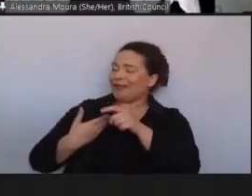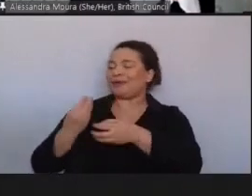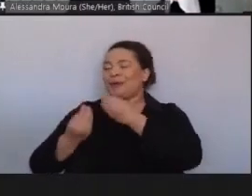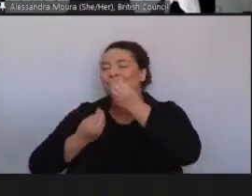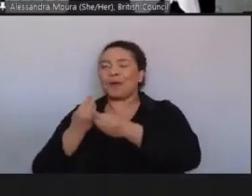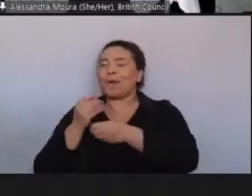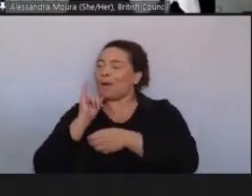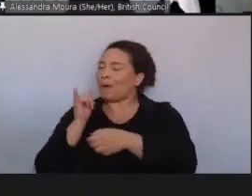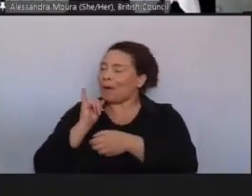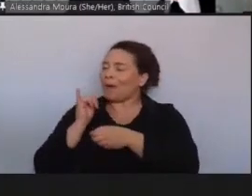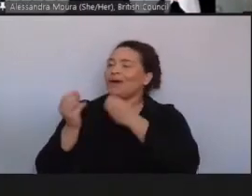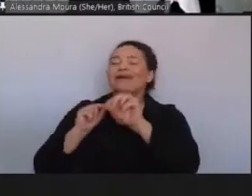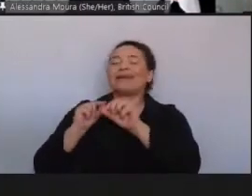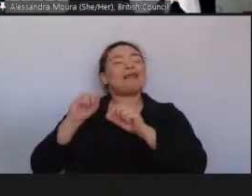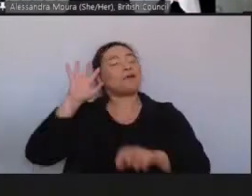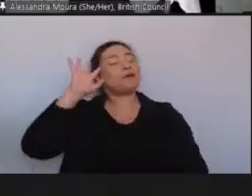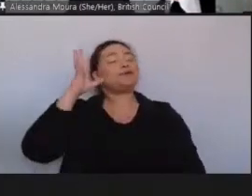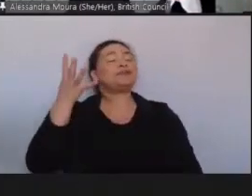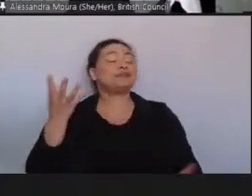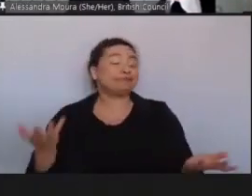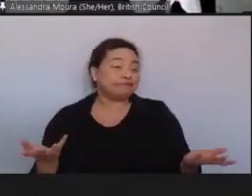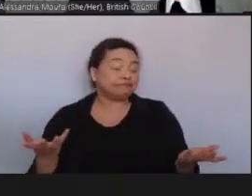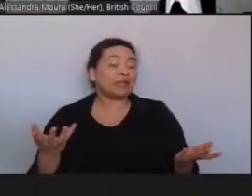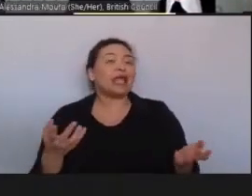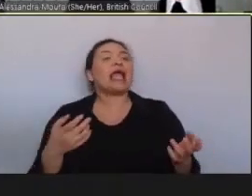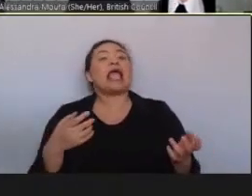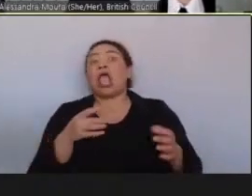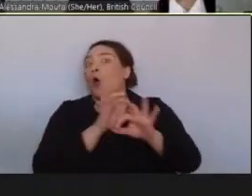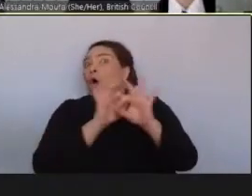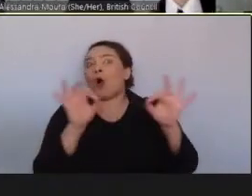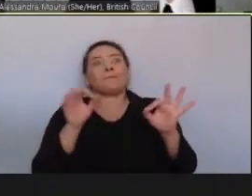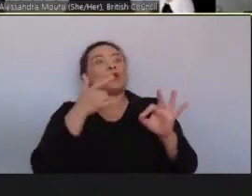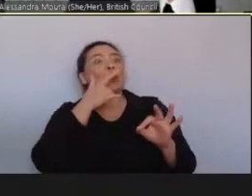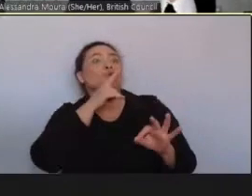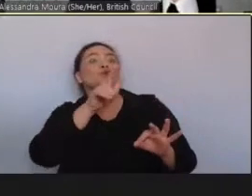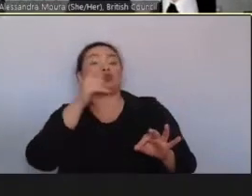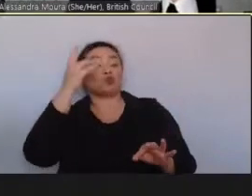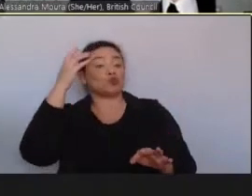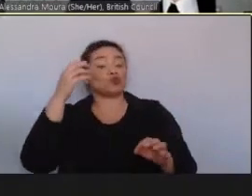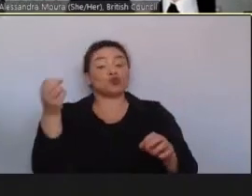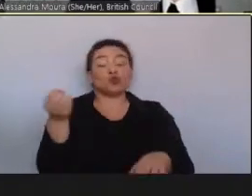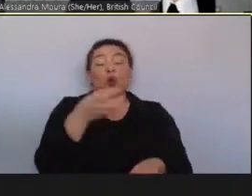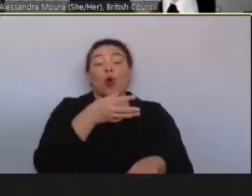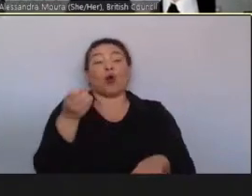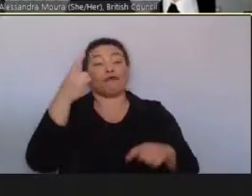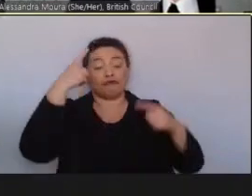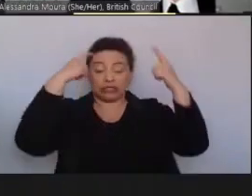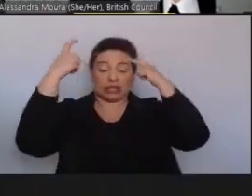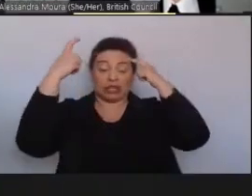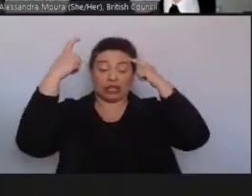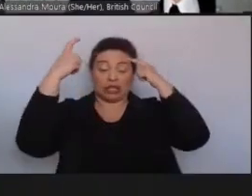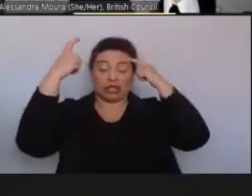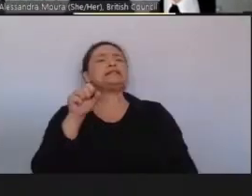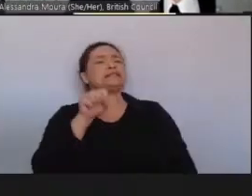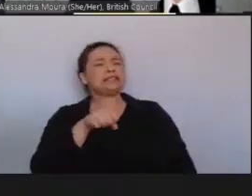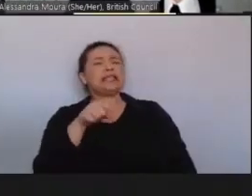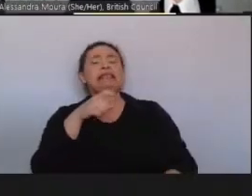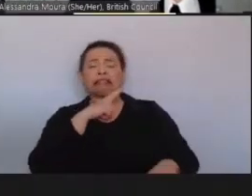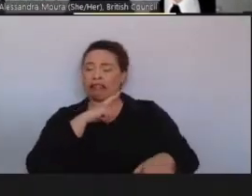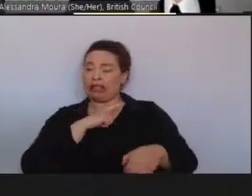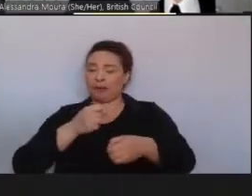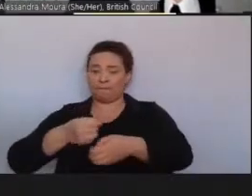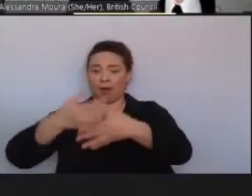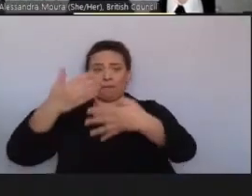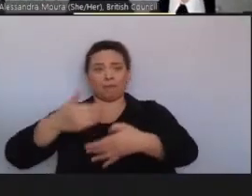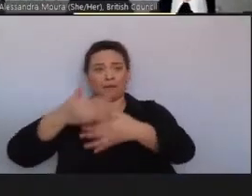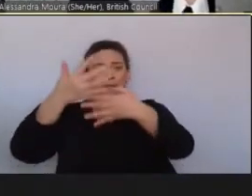new ideas for as a teacher. We have more comments here on the chat, Sure. Graham. So